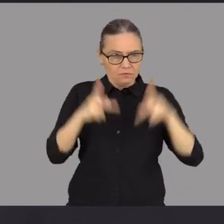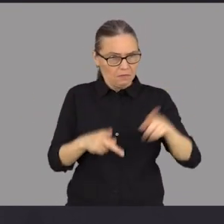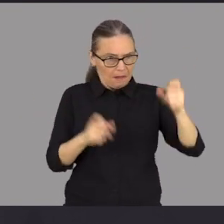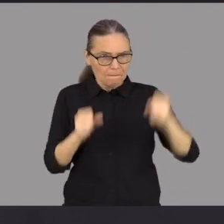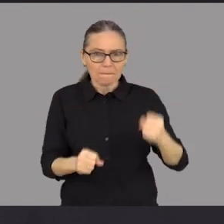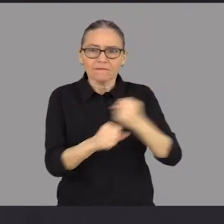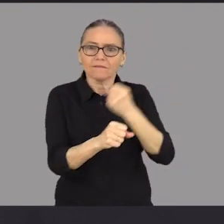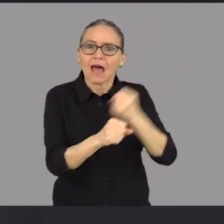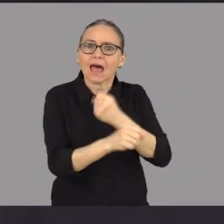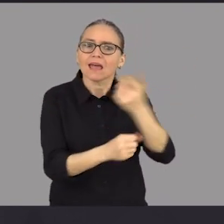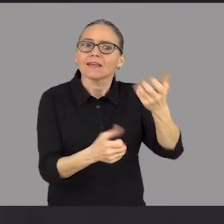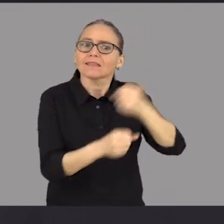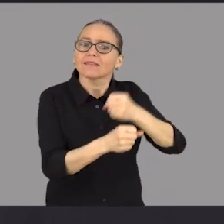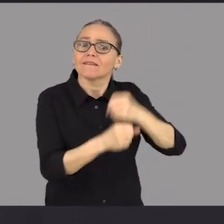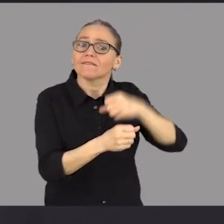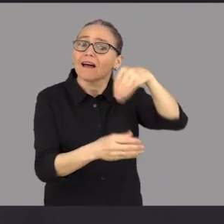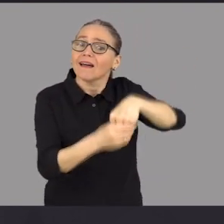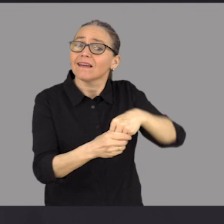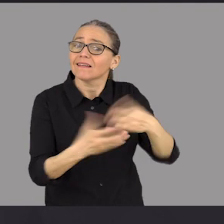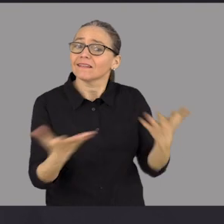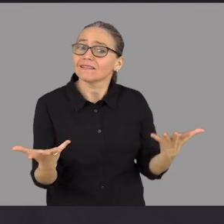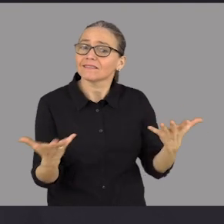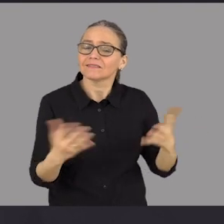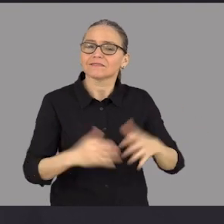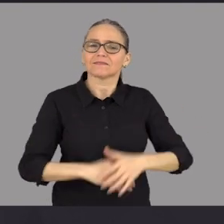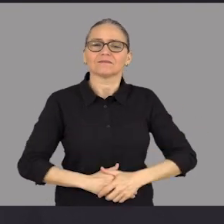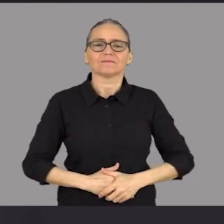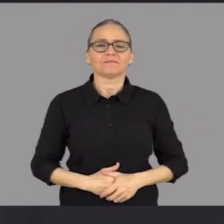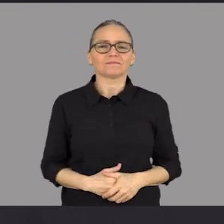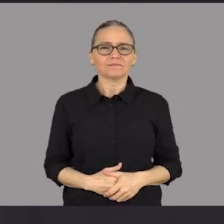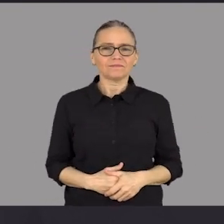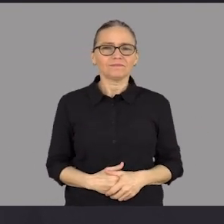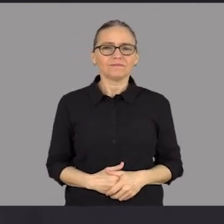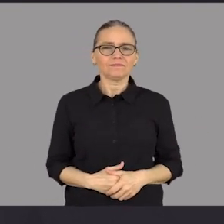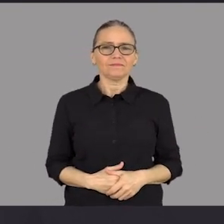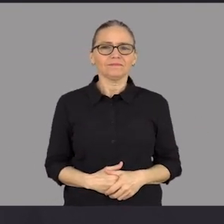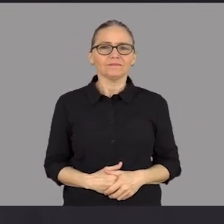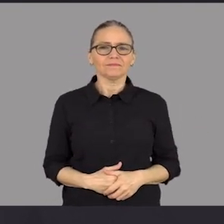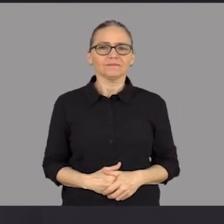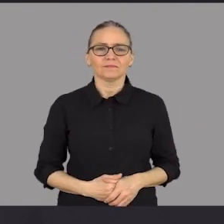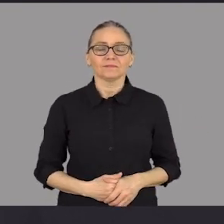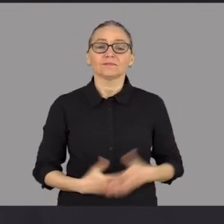specific tasks, as opposed to asking whether they can do the job.